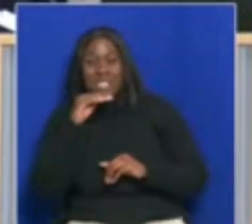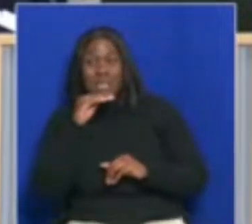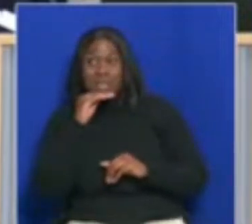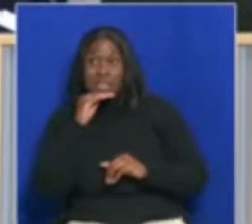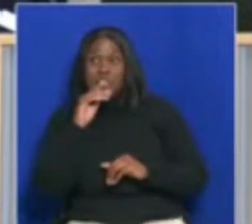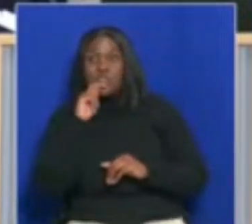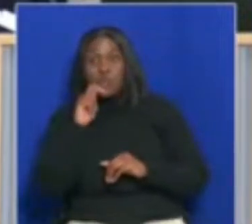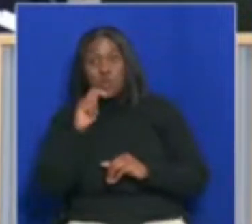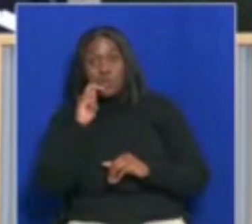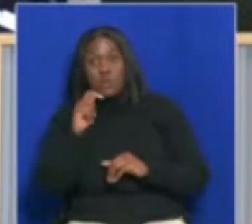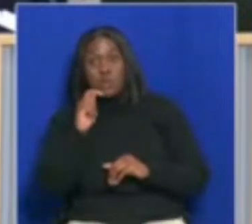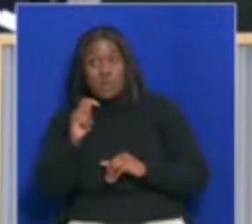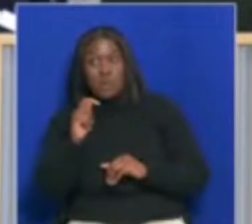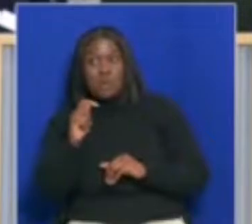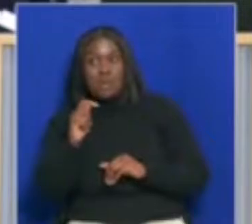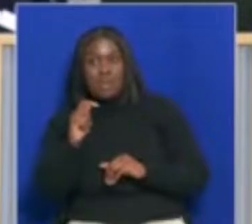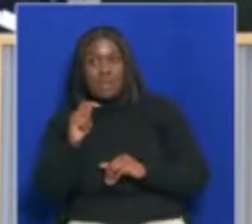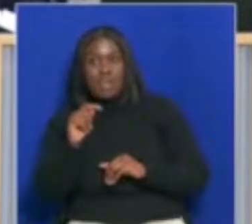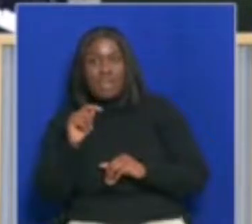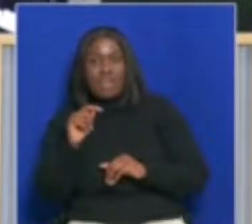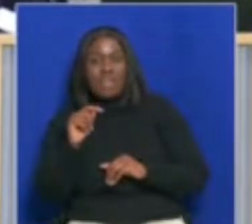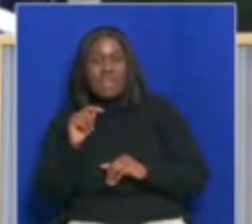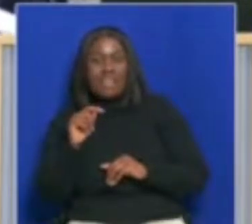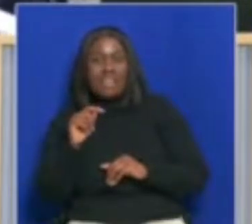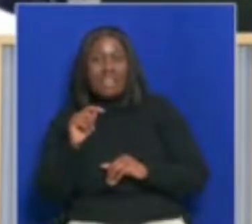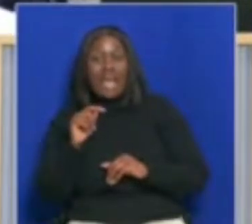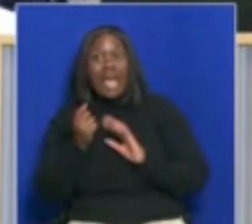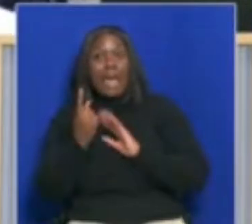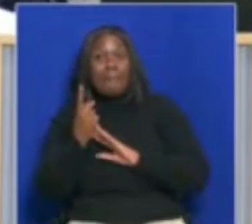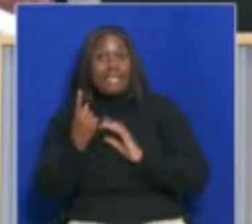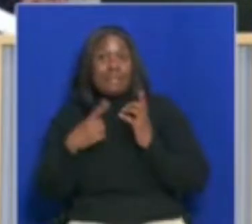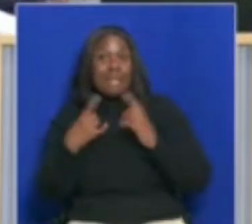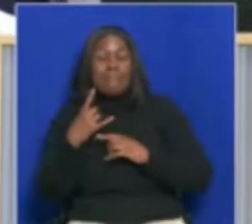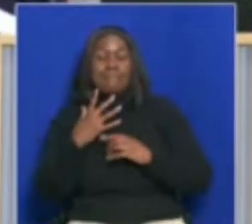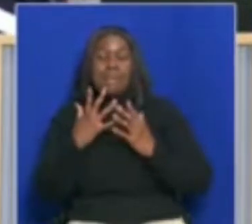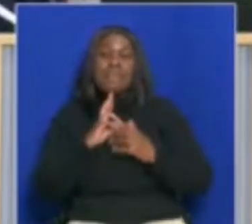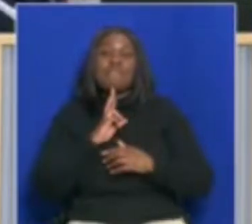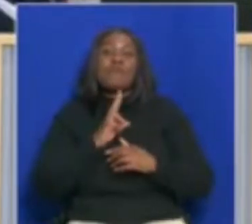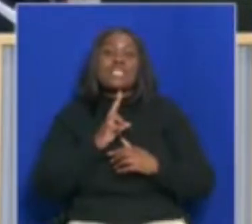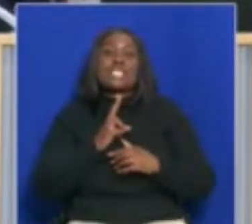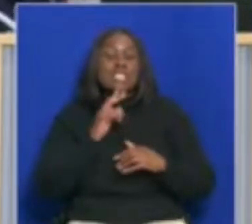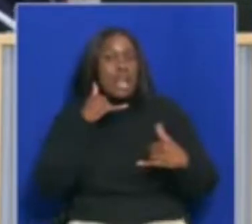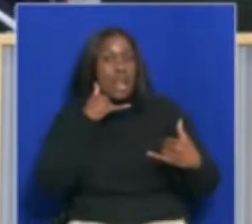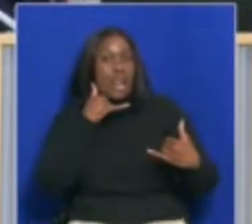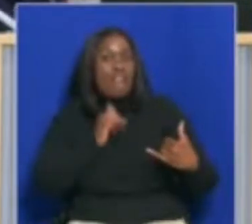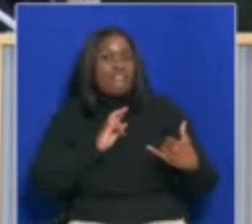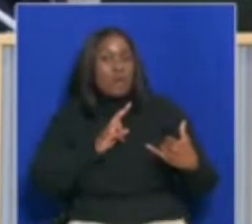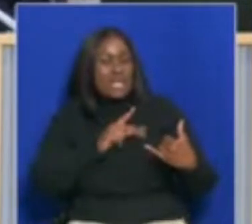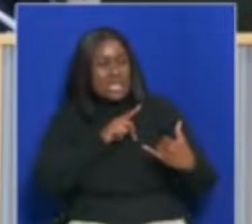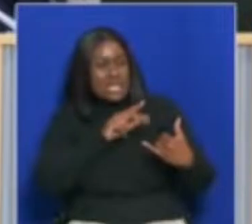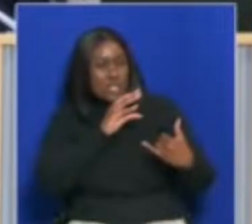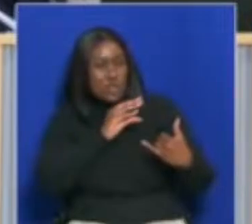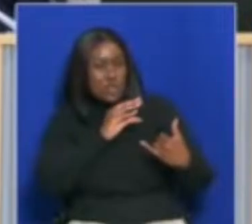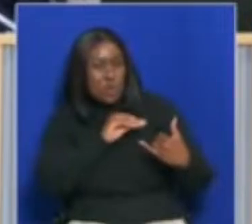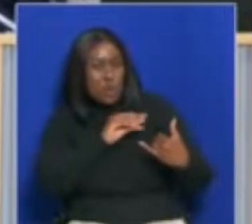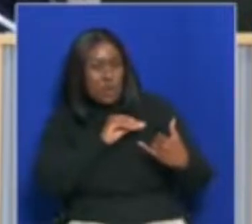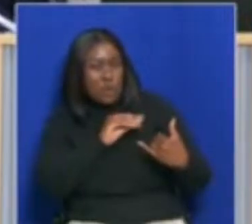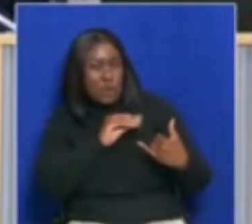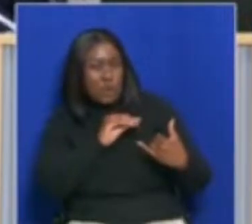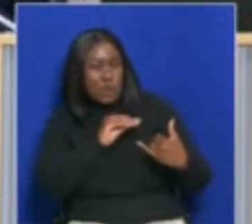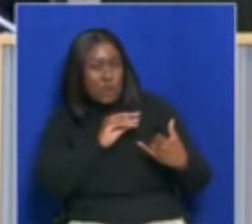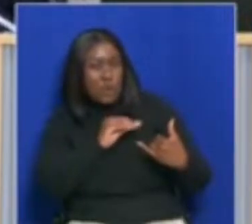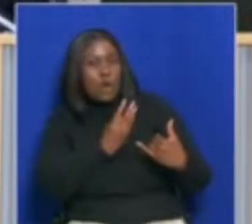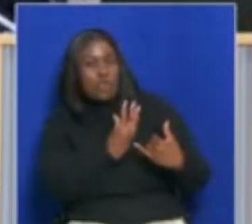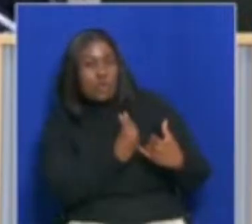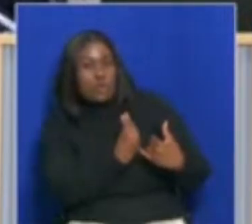happen that you may not recognize the voice of someone talking to you over the phone, someone that you